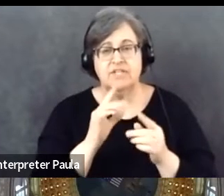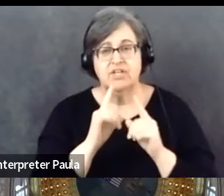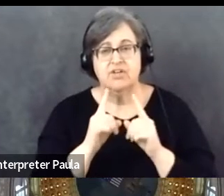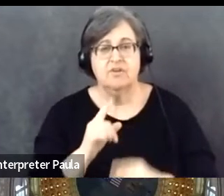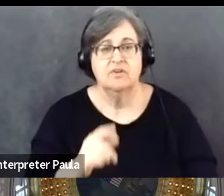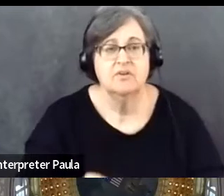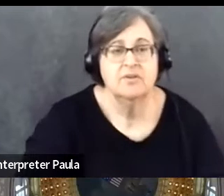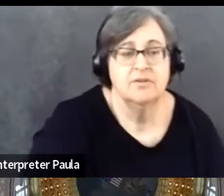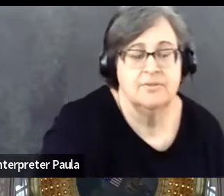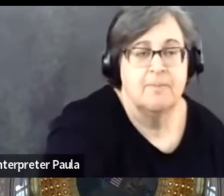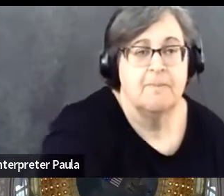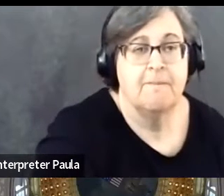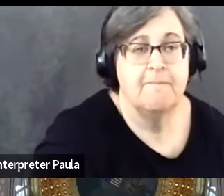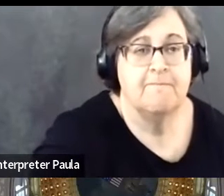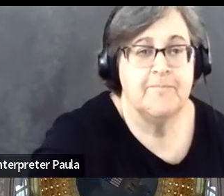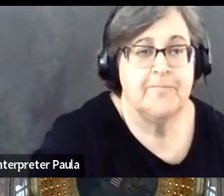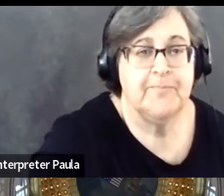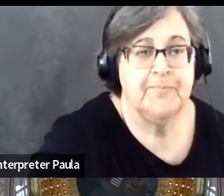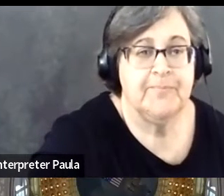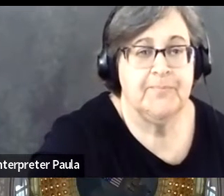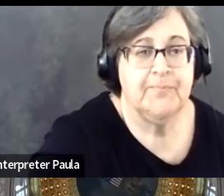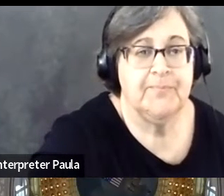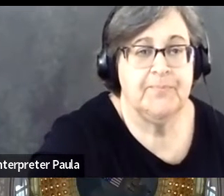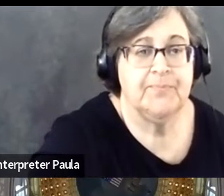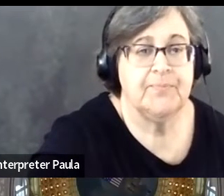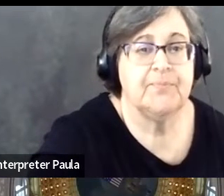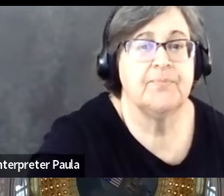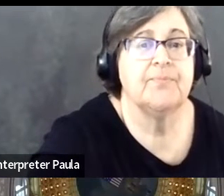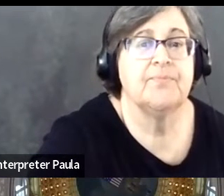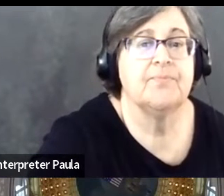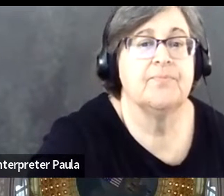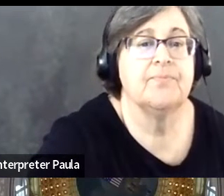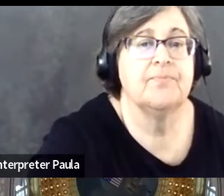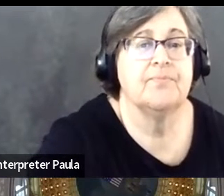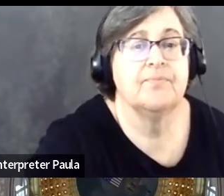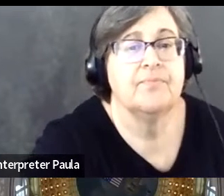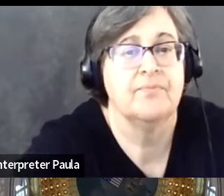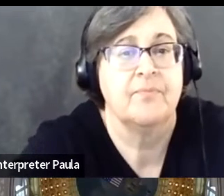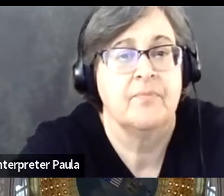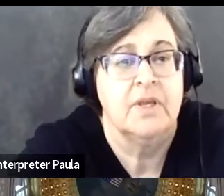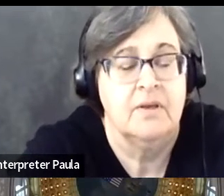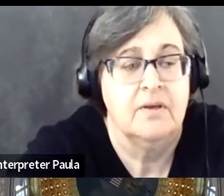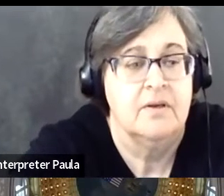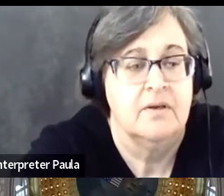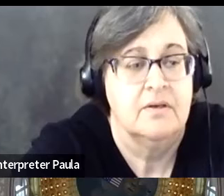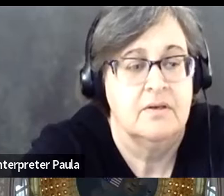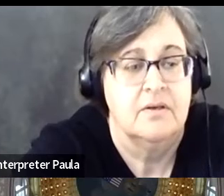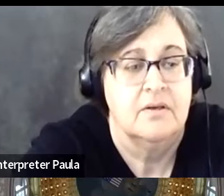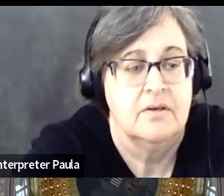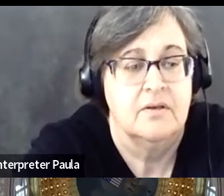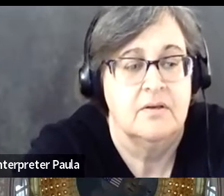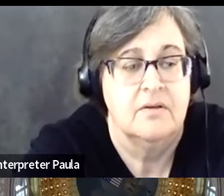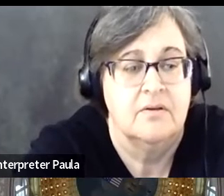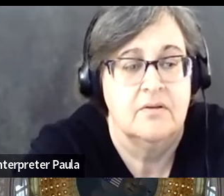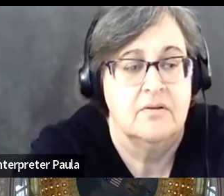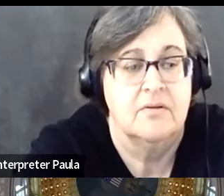isn't punitive. It's more, how can we help you? We recognize that there's a challenge here, and why schools are so